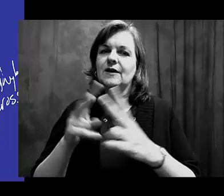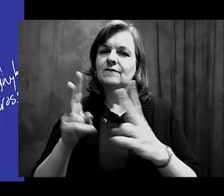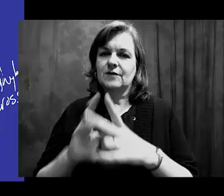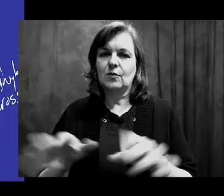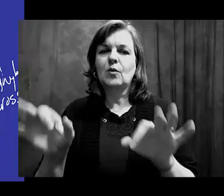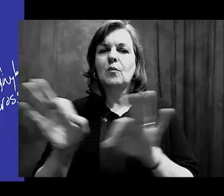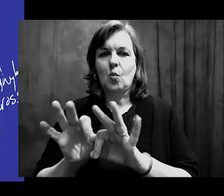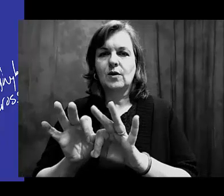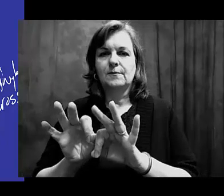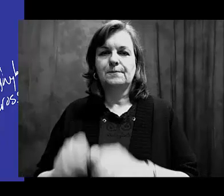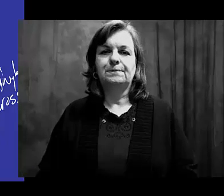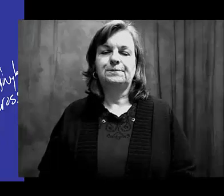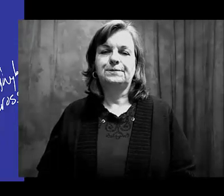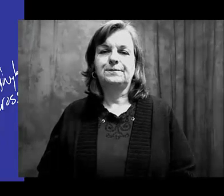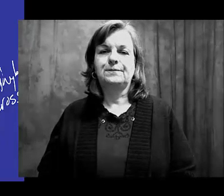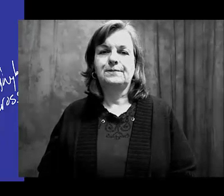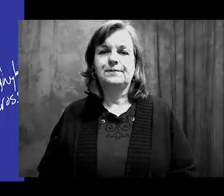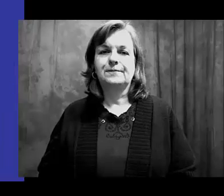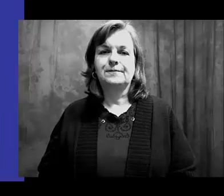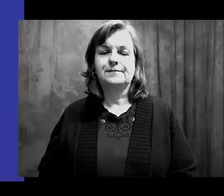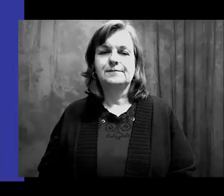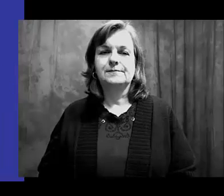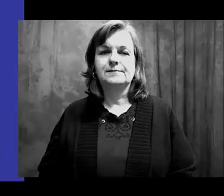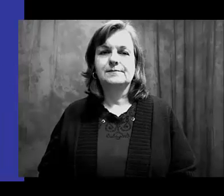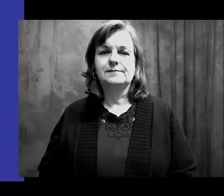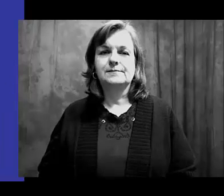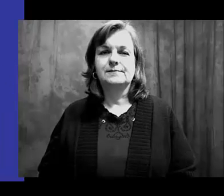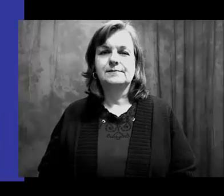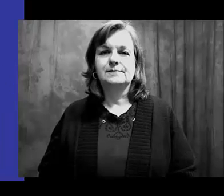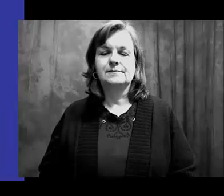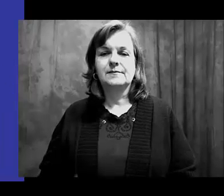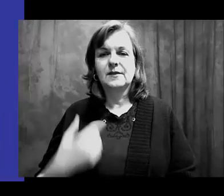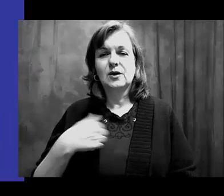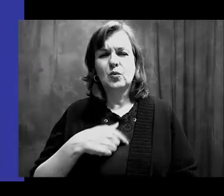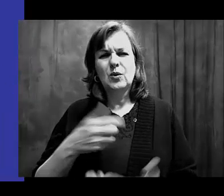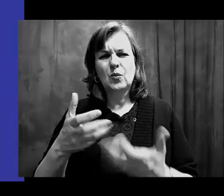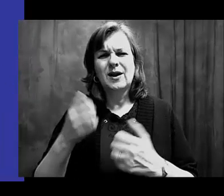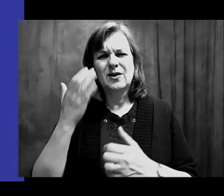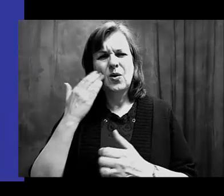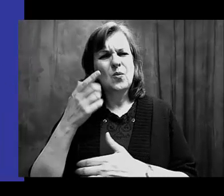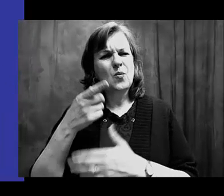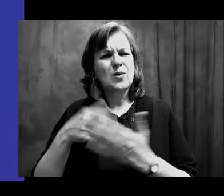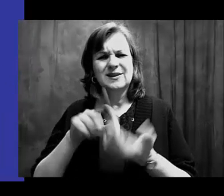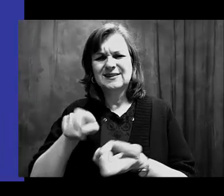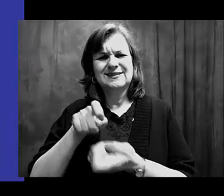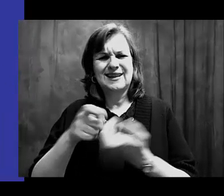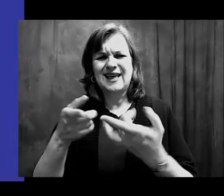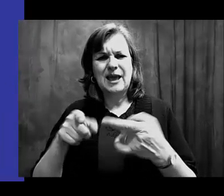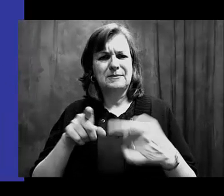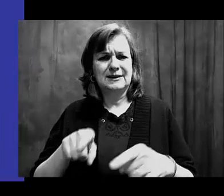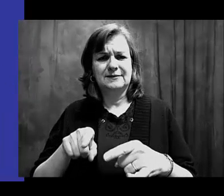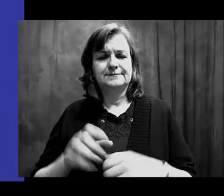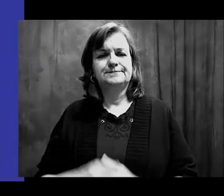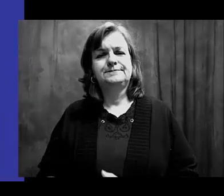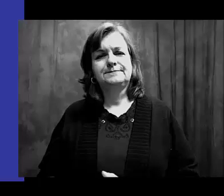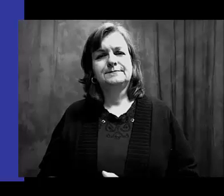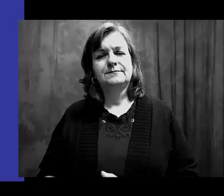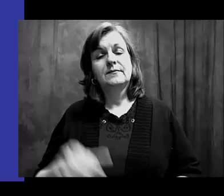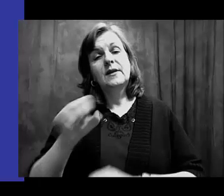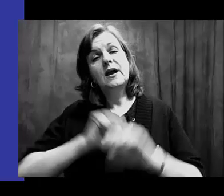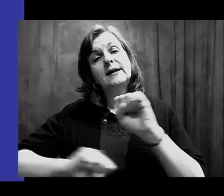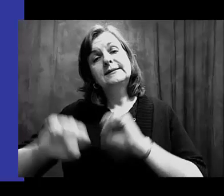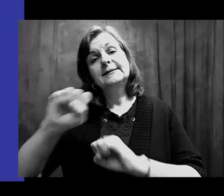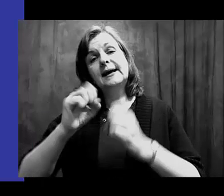for us. But what we want to know is, how can we keep track of all of this? Well, scientists have developed things known as